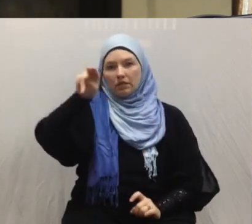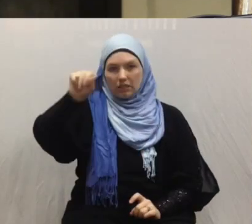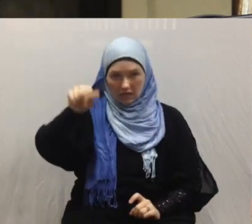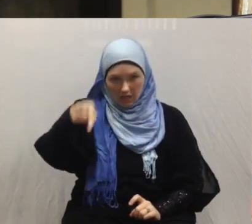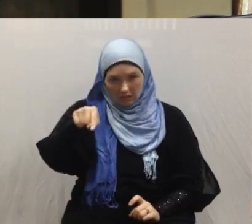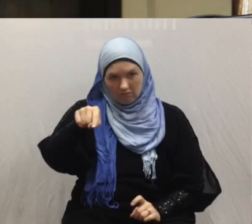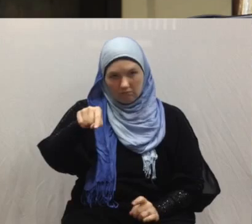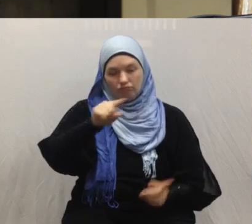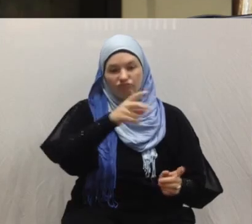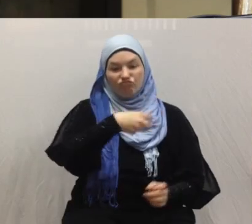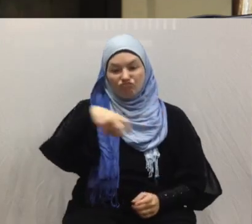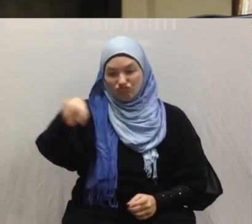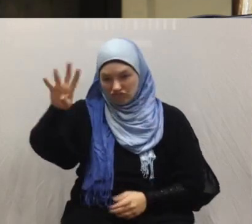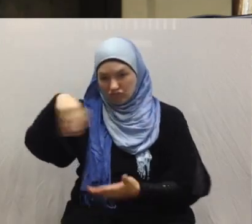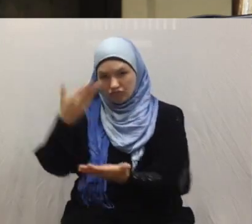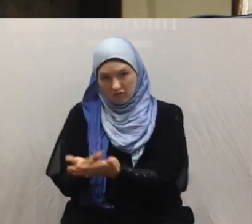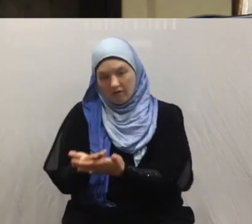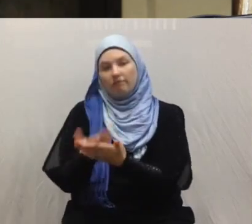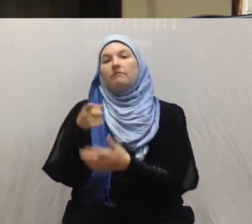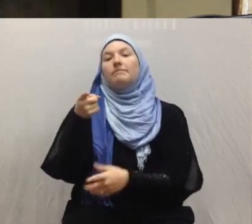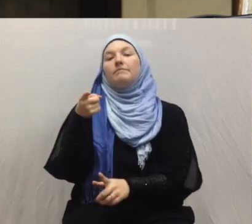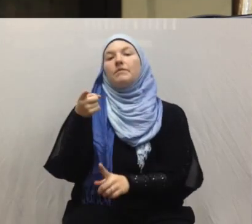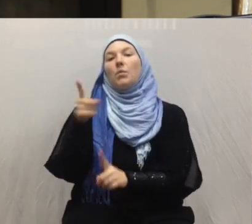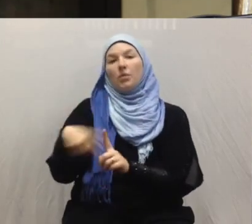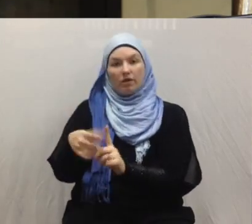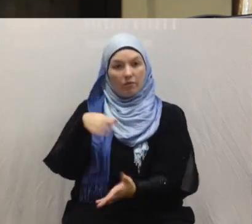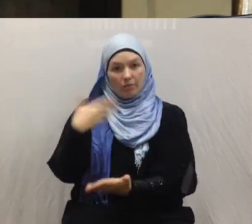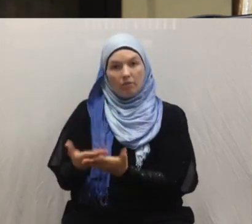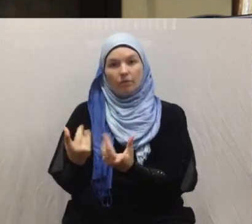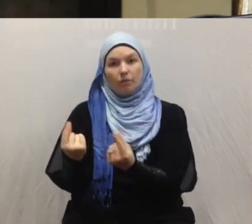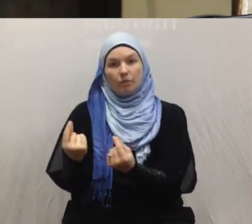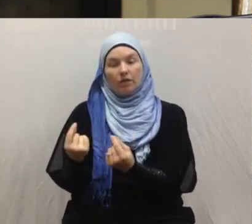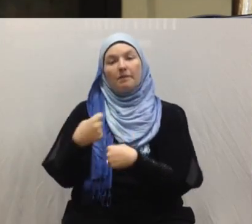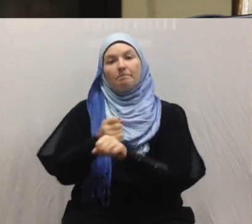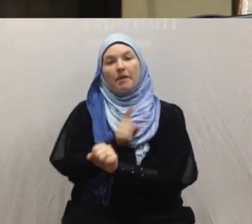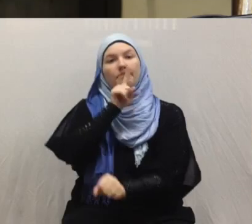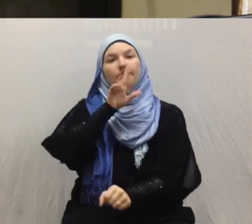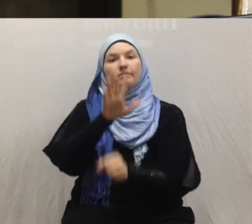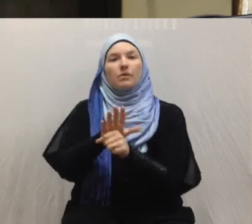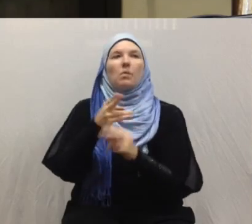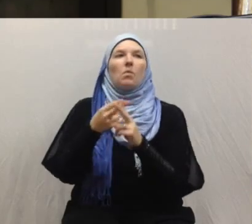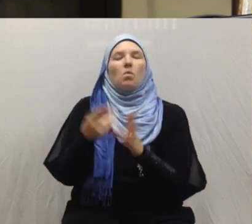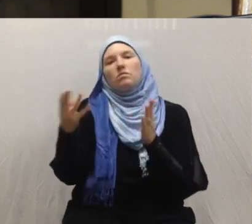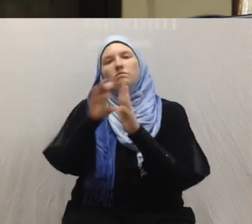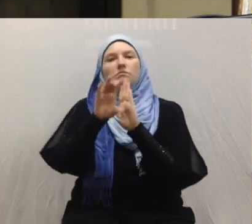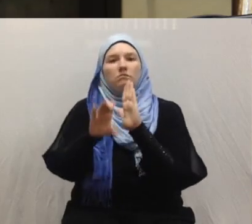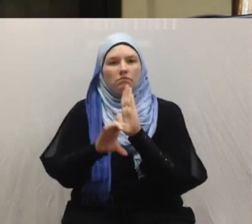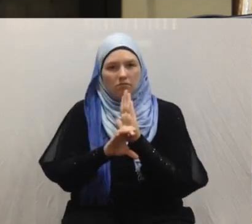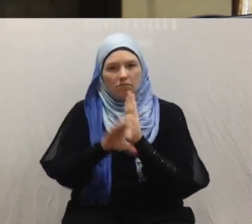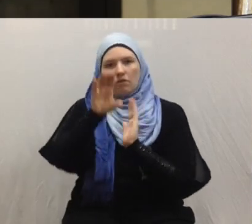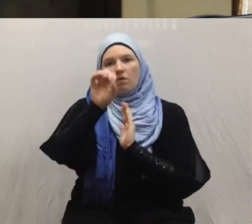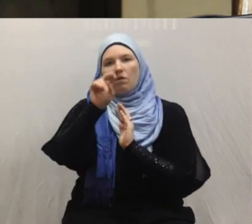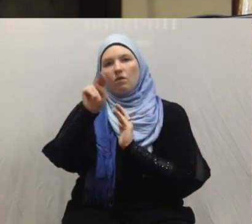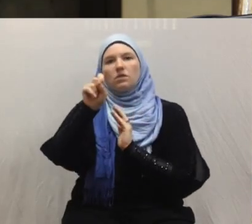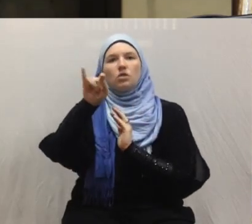struck a Medina agreement, covenant, or constitution, which we are going to